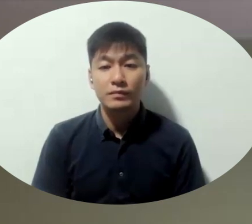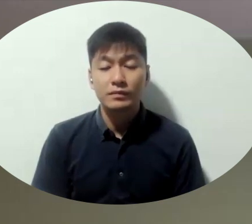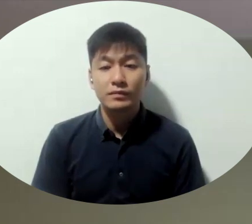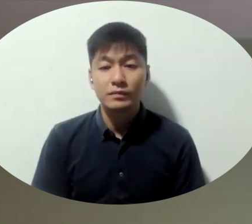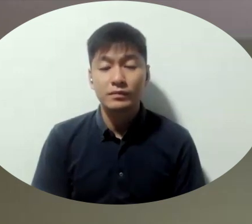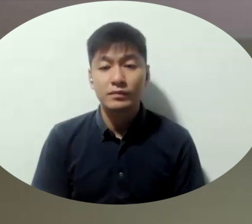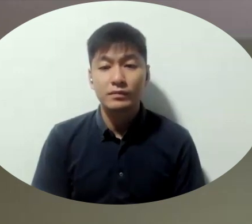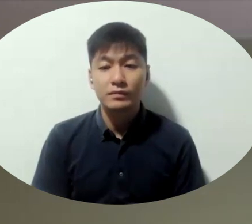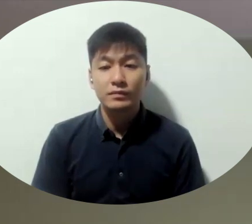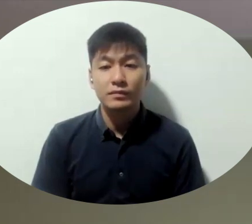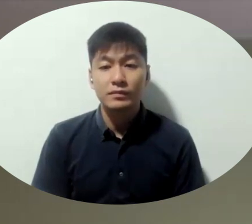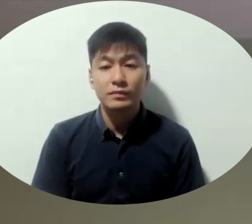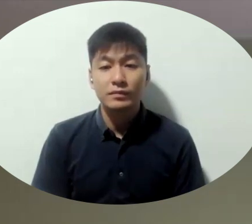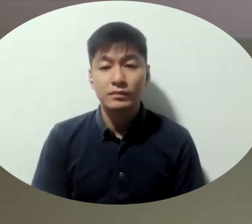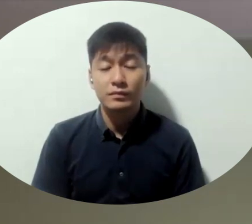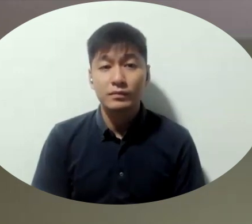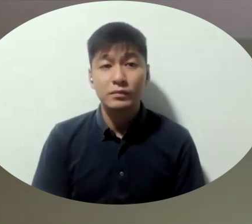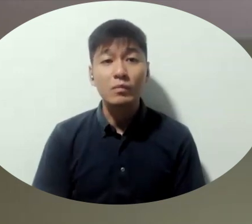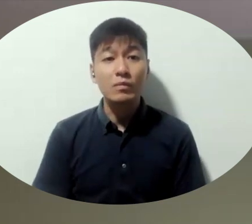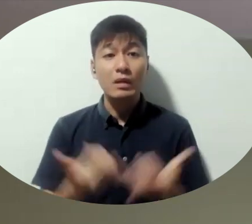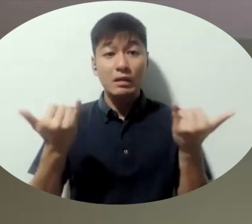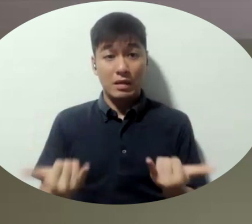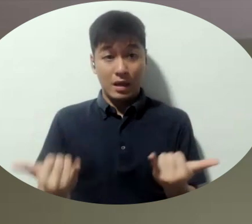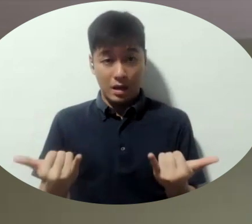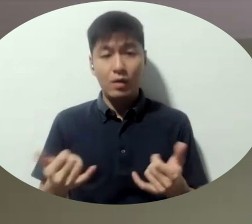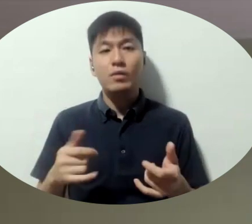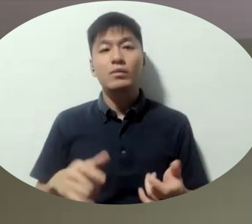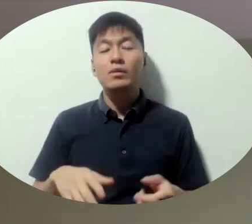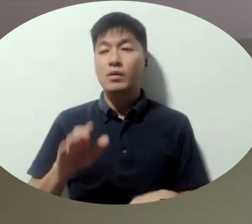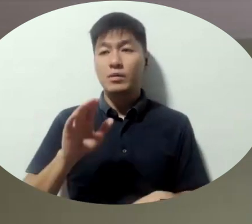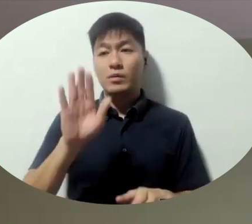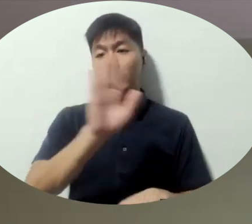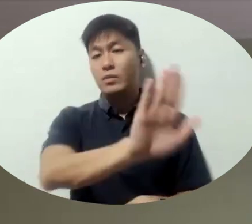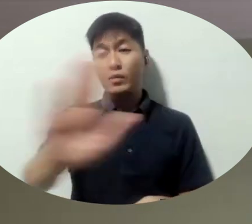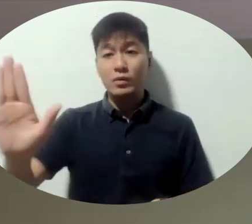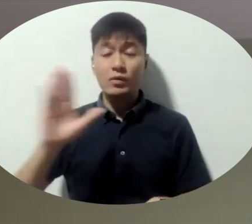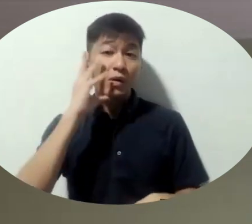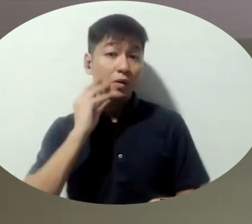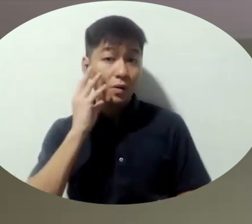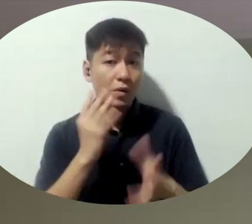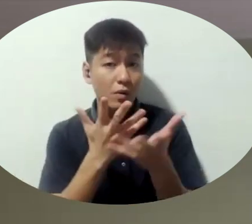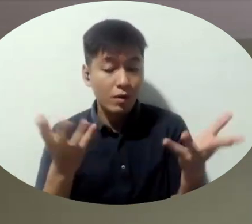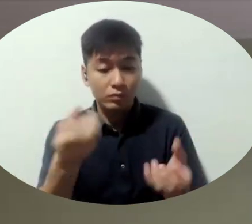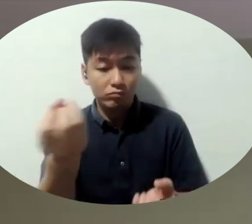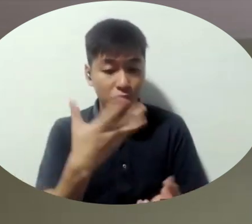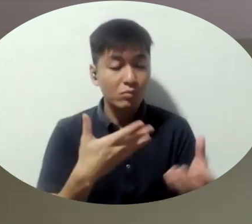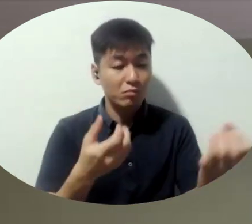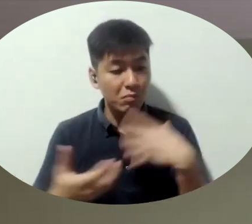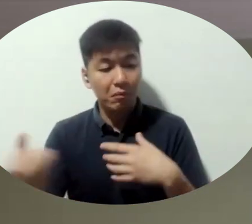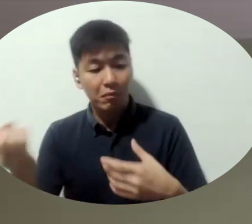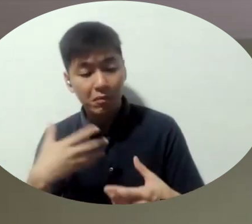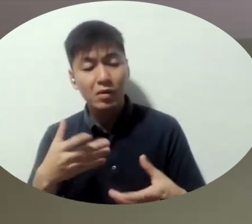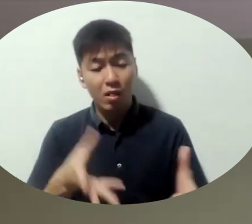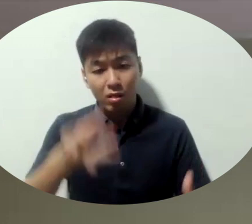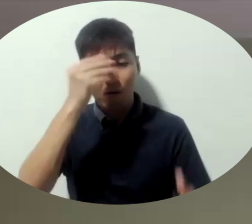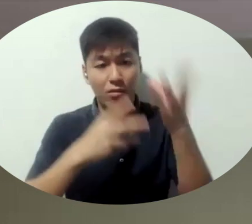gain through these lived experiences. And we've seen this work for other populations before. We've seen it once again happen when